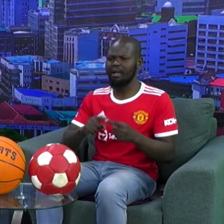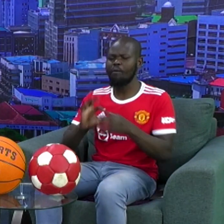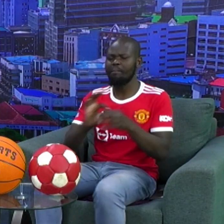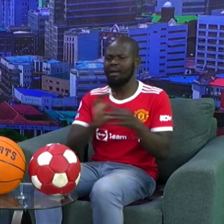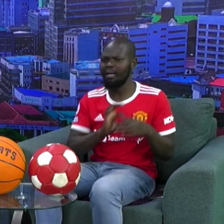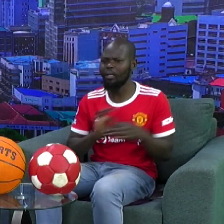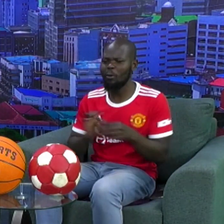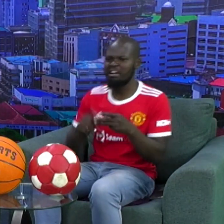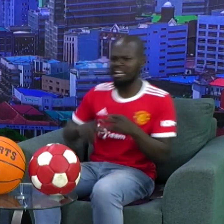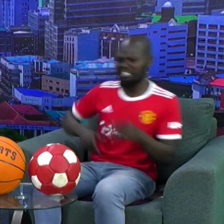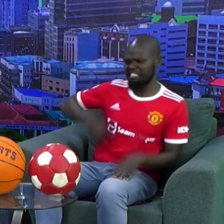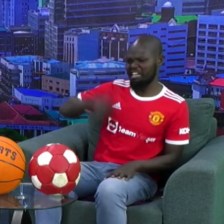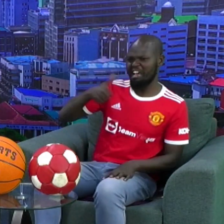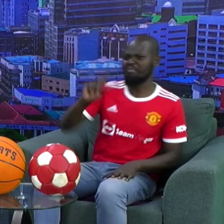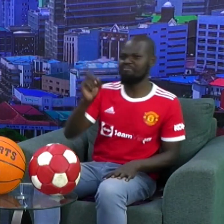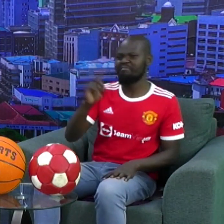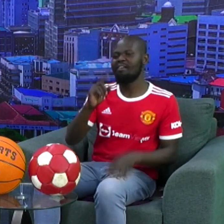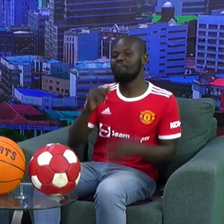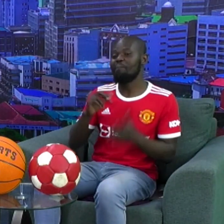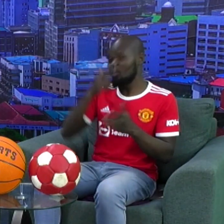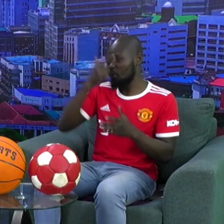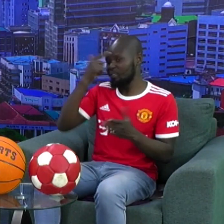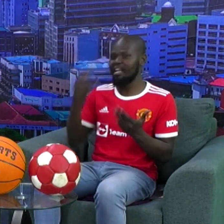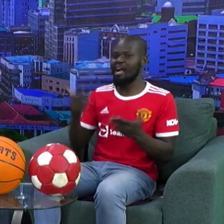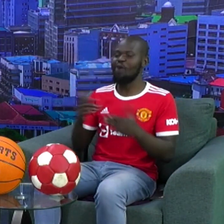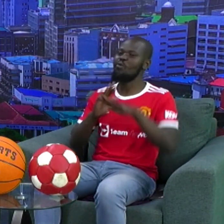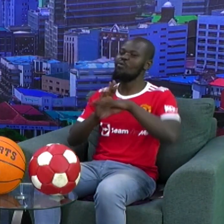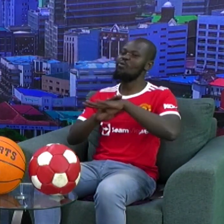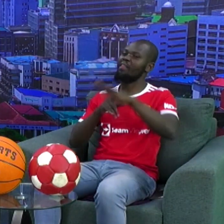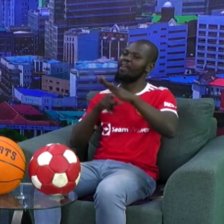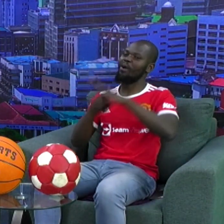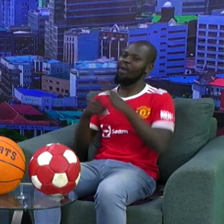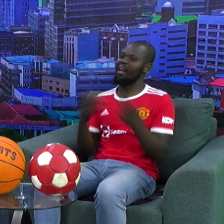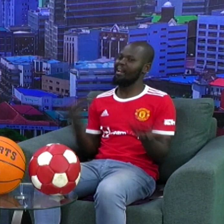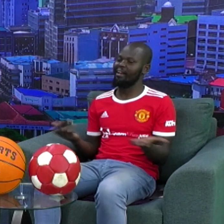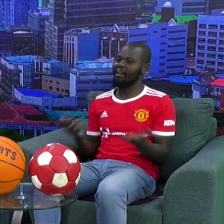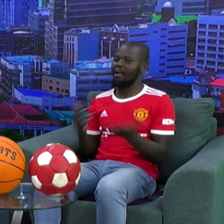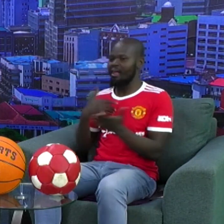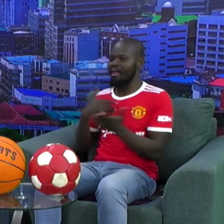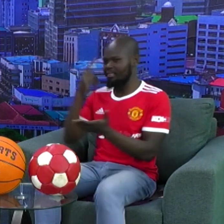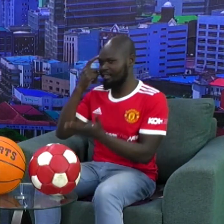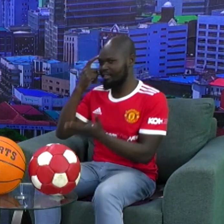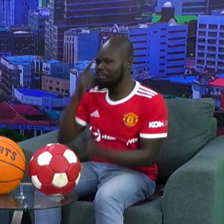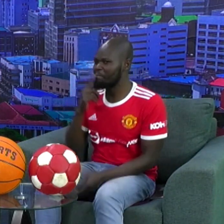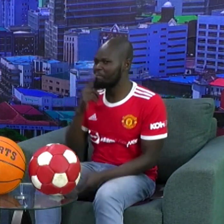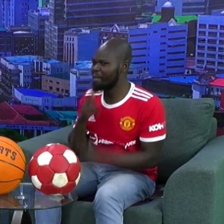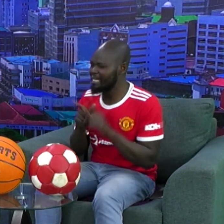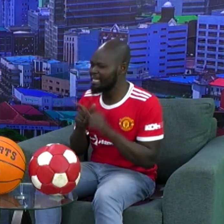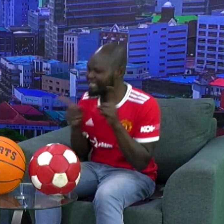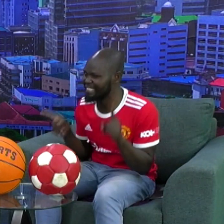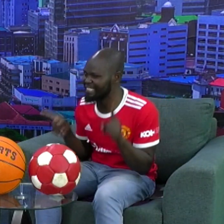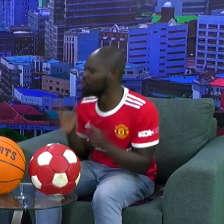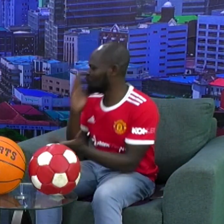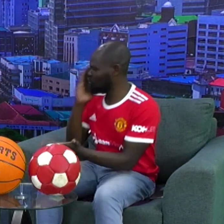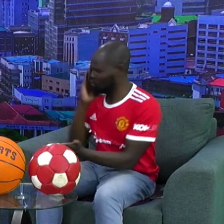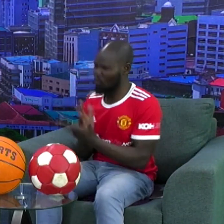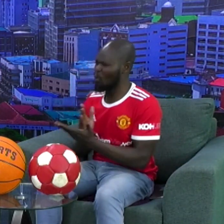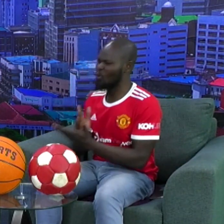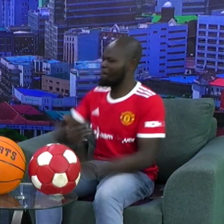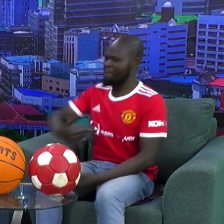a pivotal role for encouraging them. The players are not mean. We can see how they're